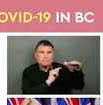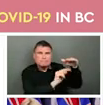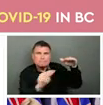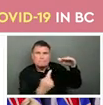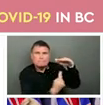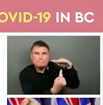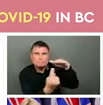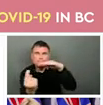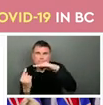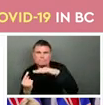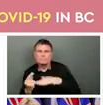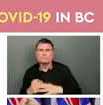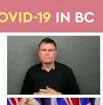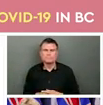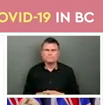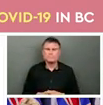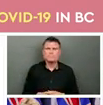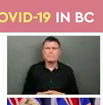ICU, and